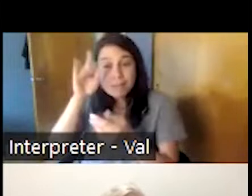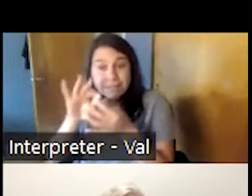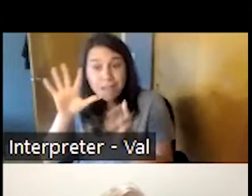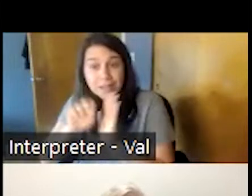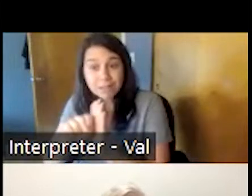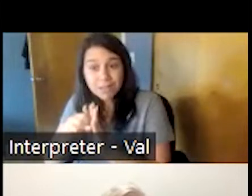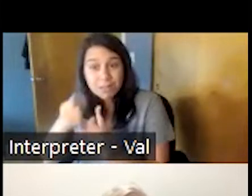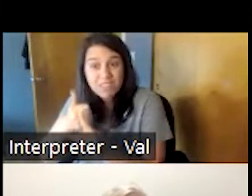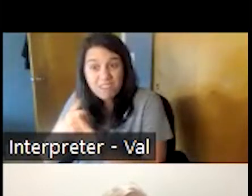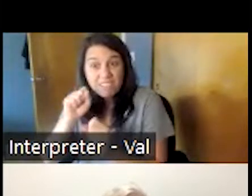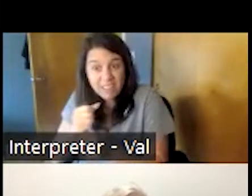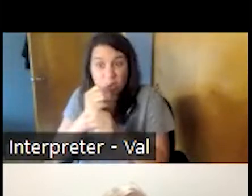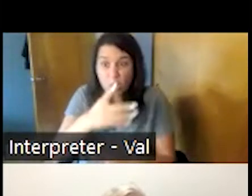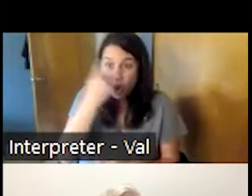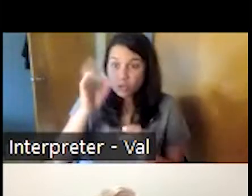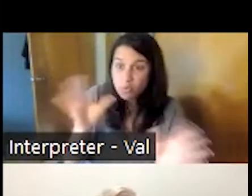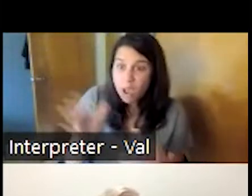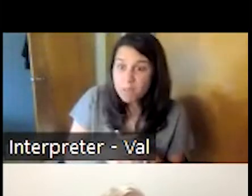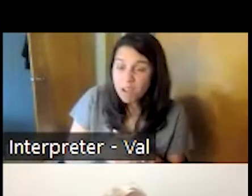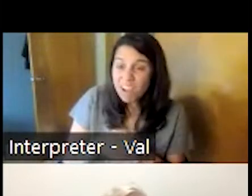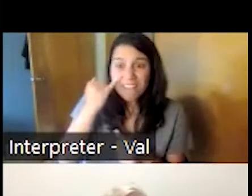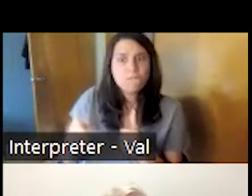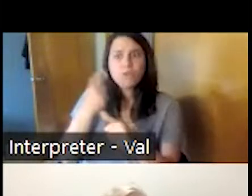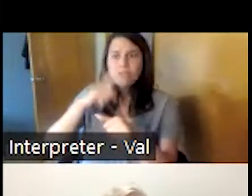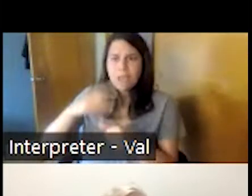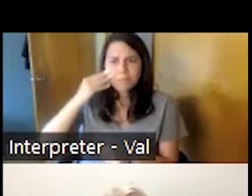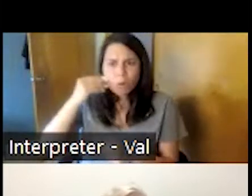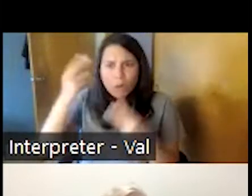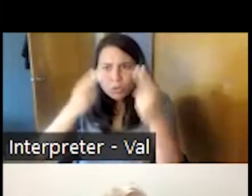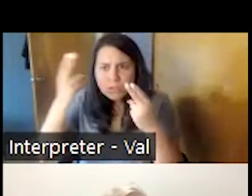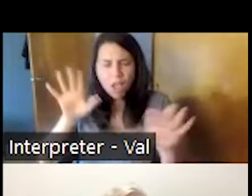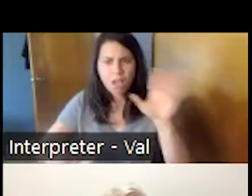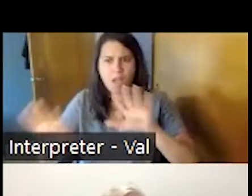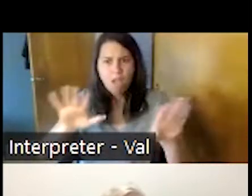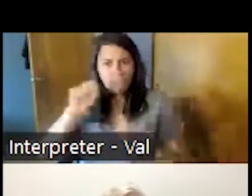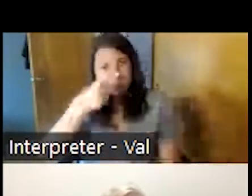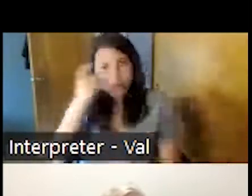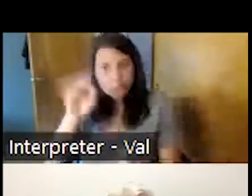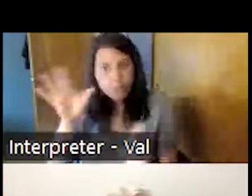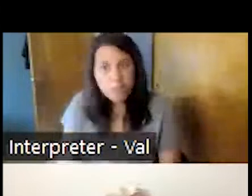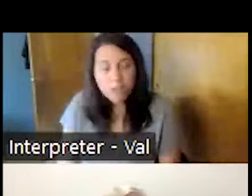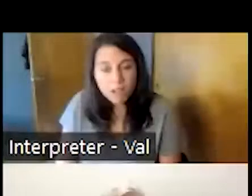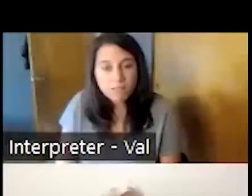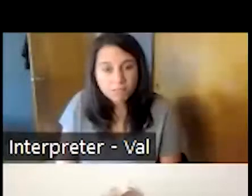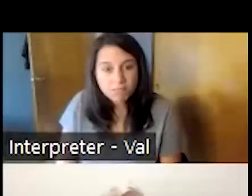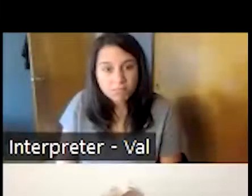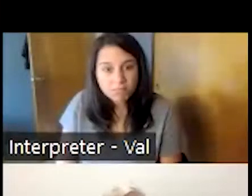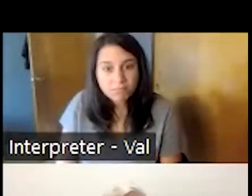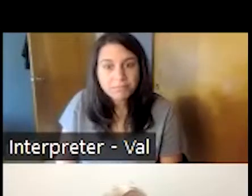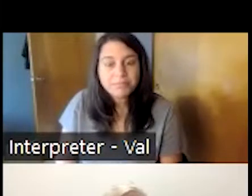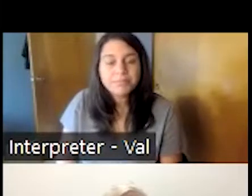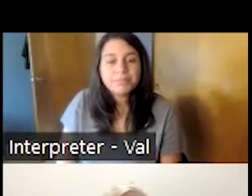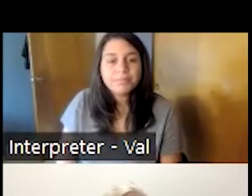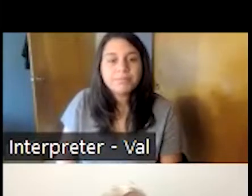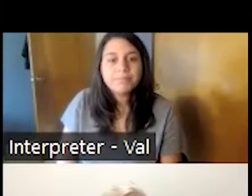can be terrifying when first experienced, such as hallucinations or delusions. Involuntary